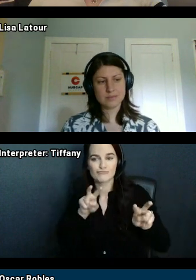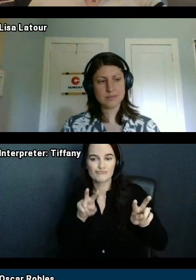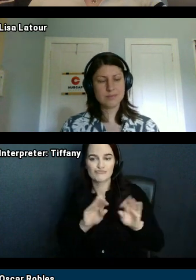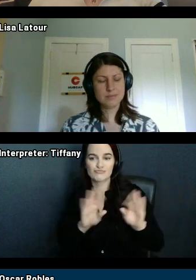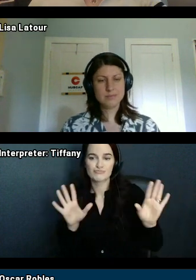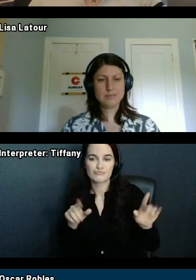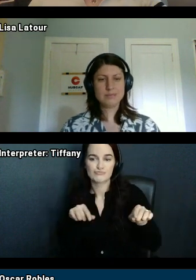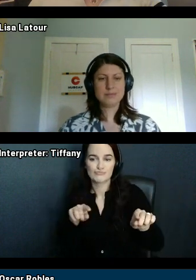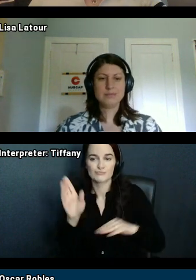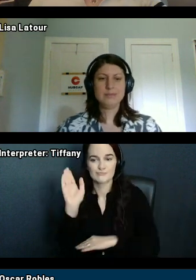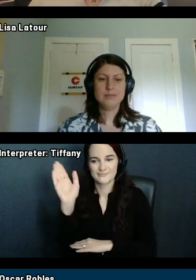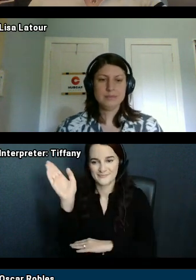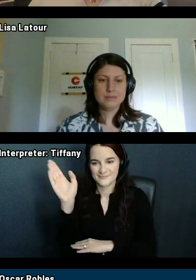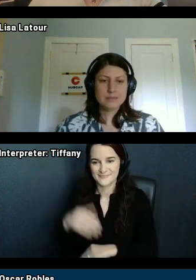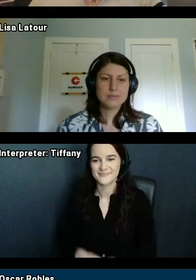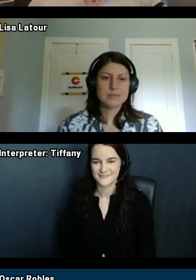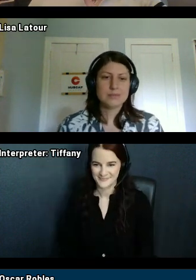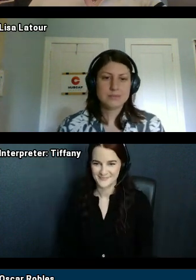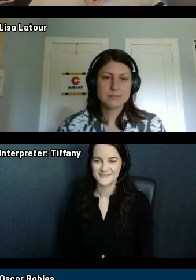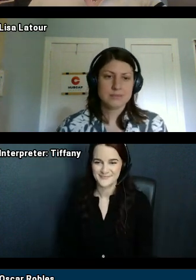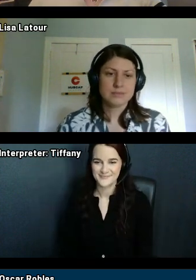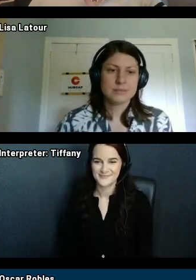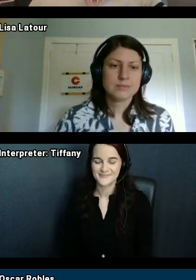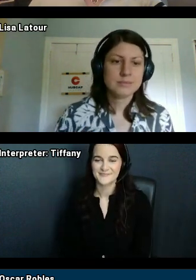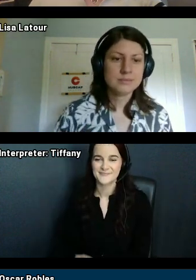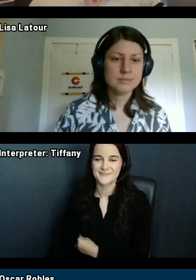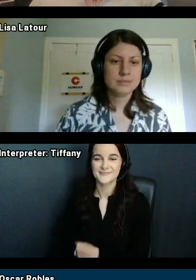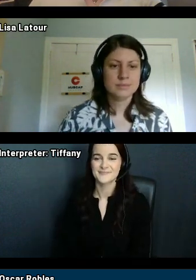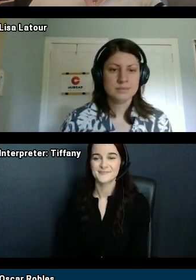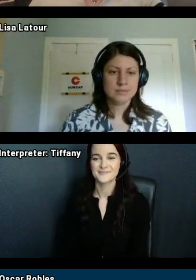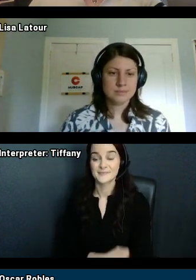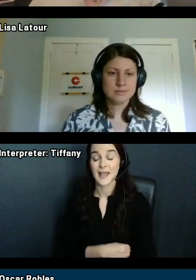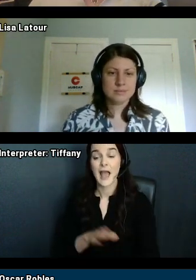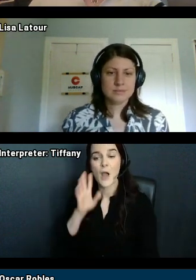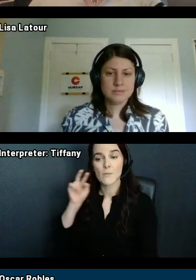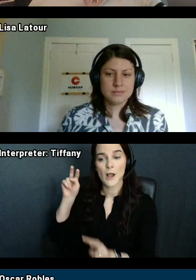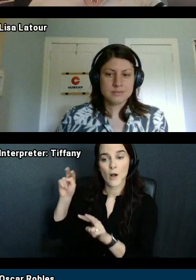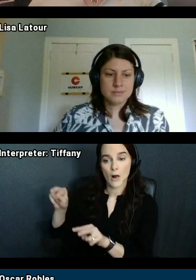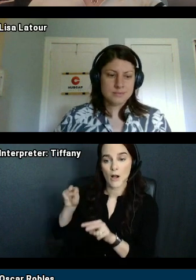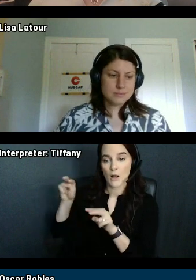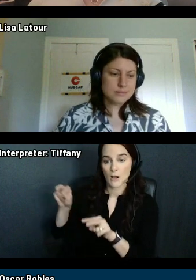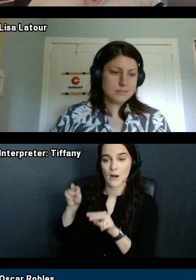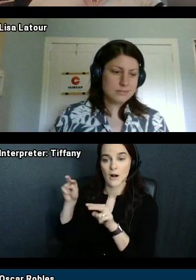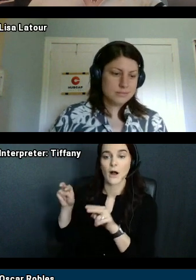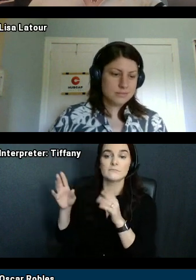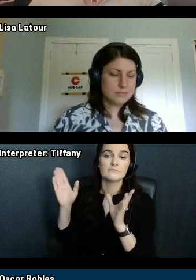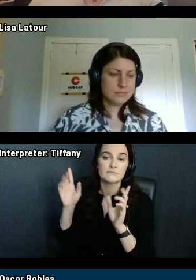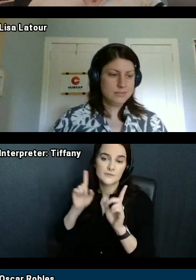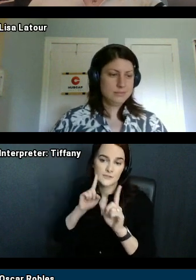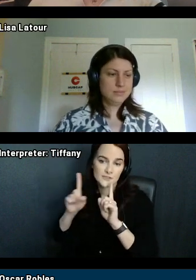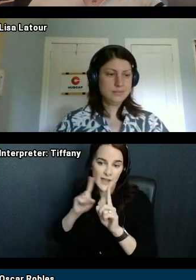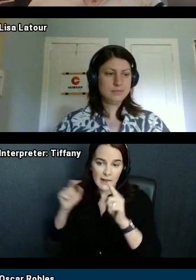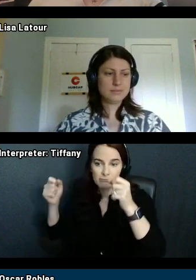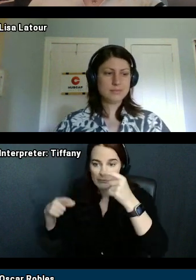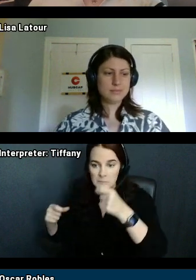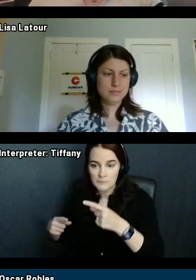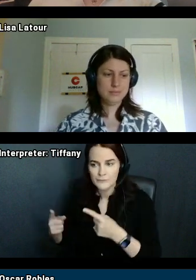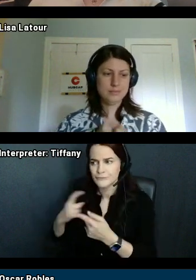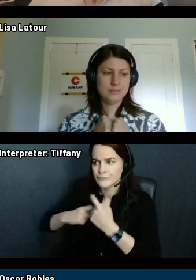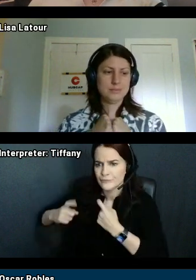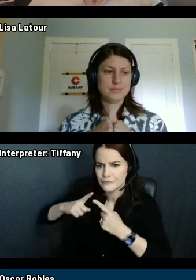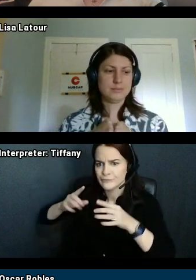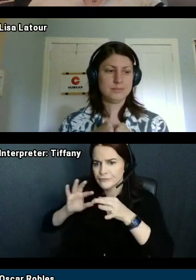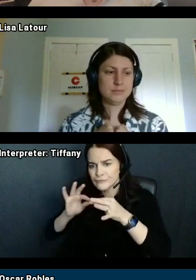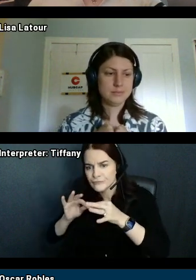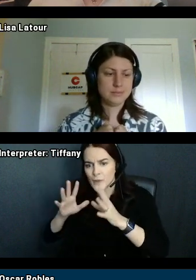the presentation. Now, I will be monitoring the chat, so if you have any questions, comments, things you want us to dive a